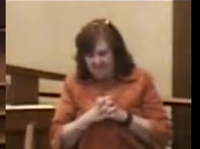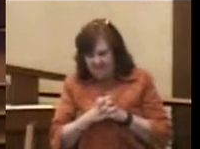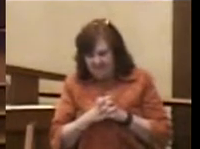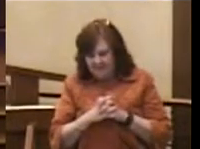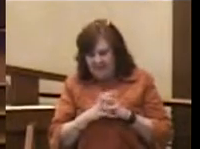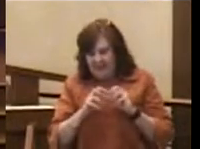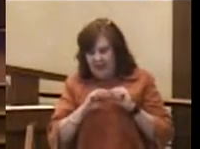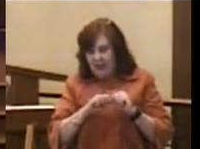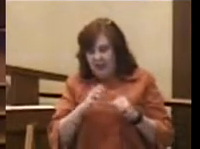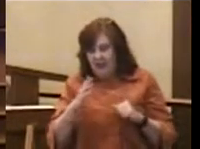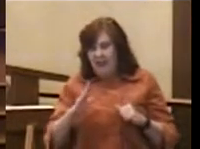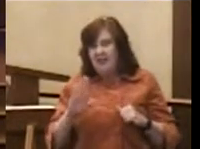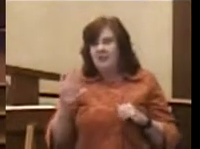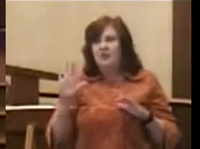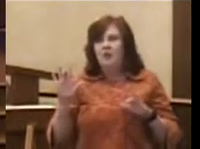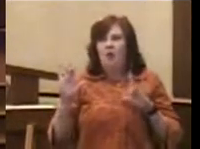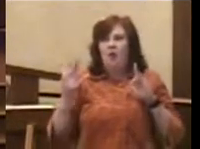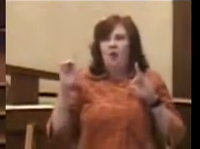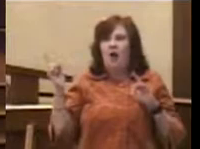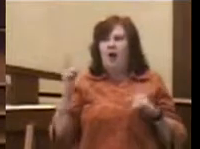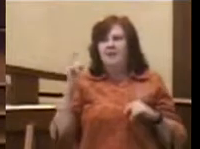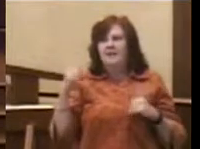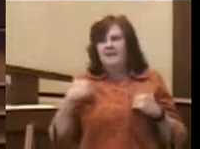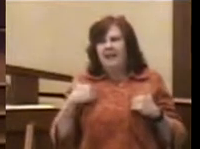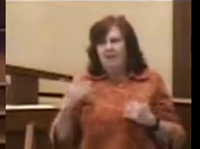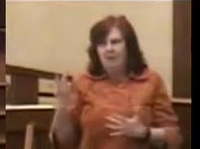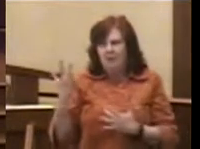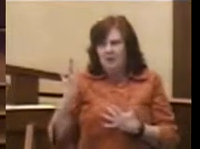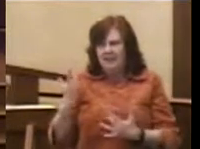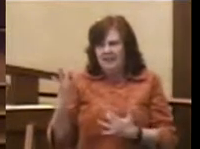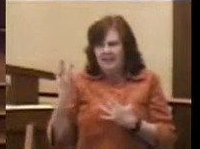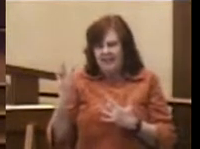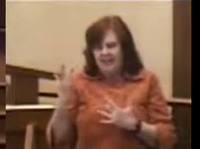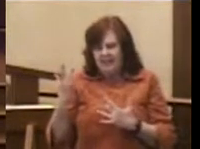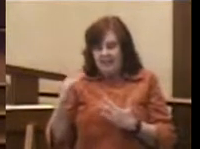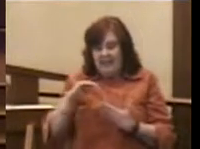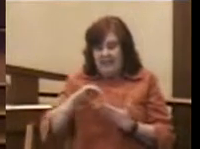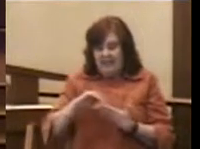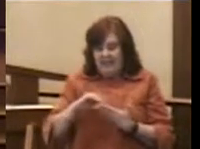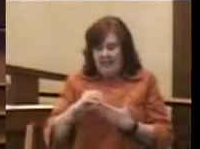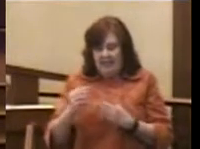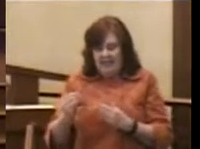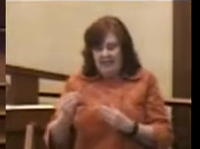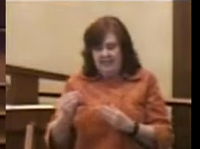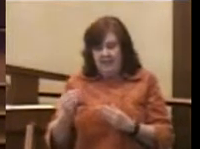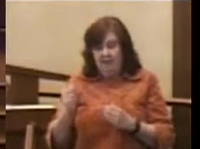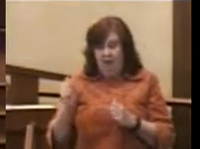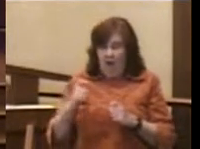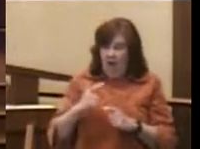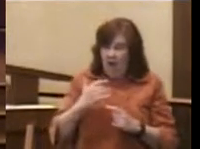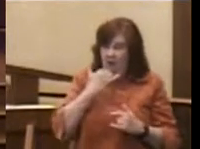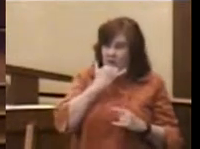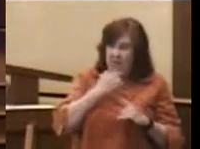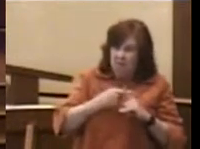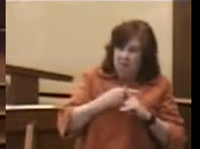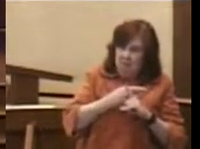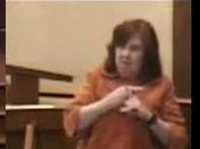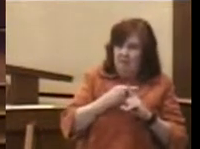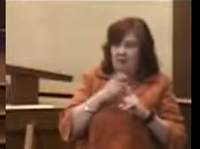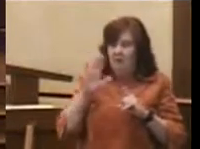Eternal God, it is your glory always to have mercy. Bring back all who have erred and strayed from your